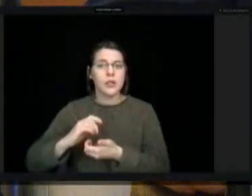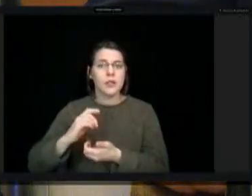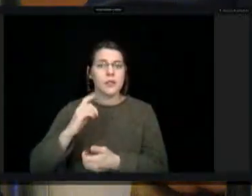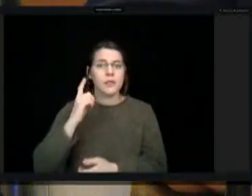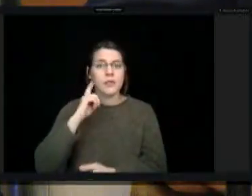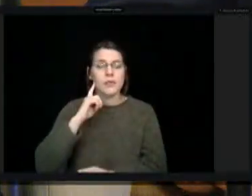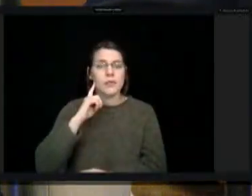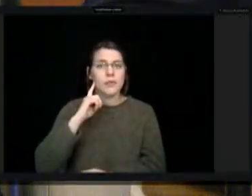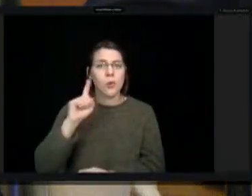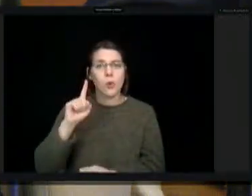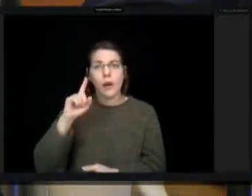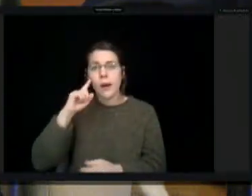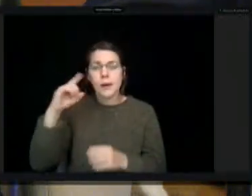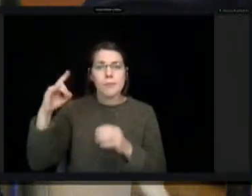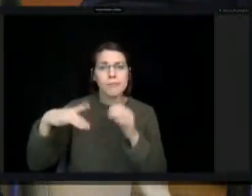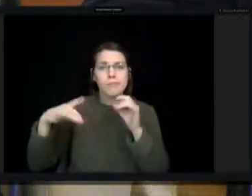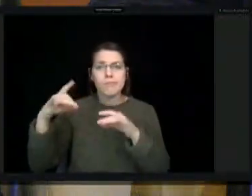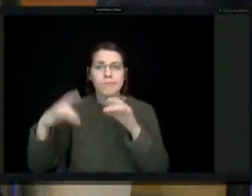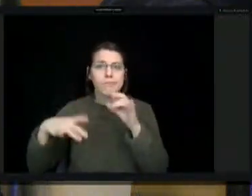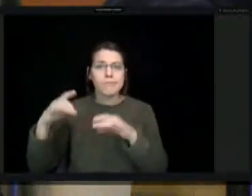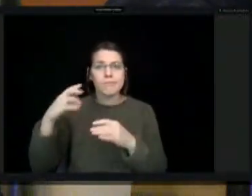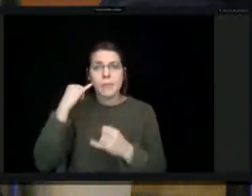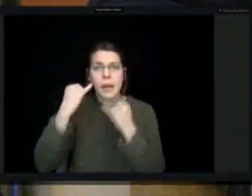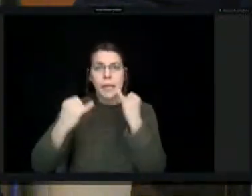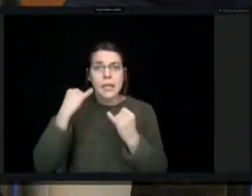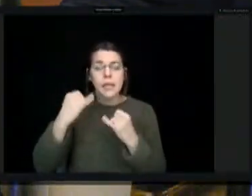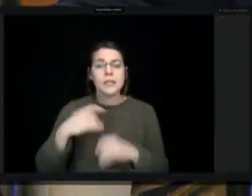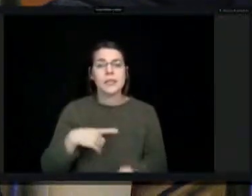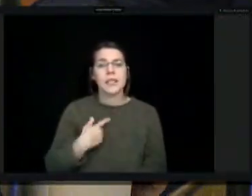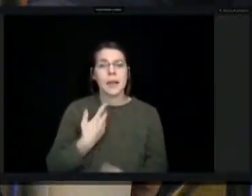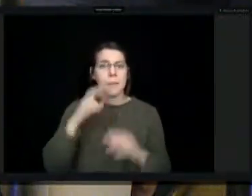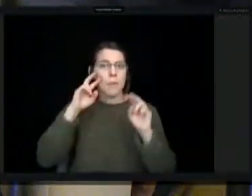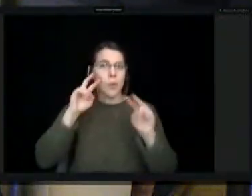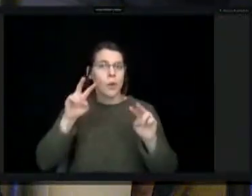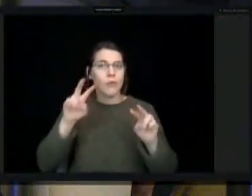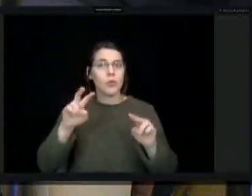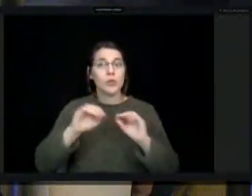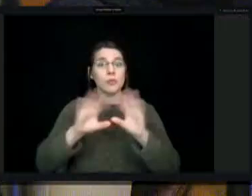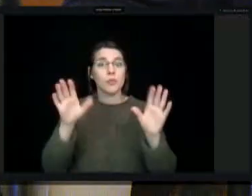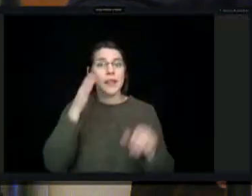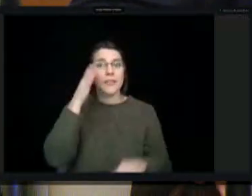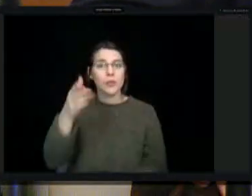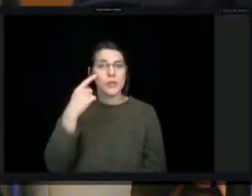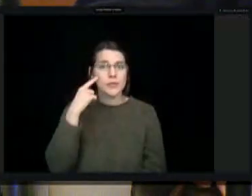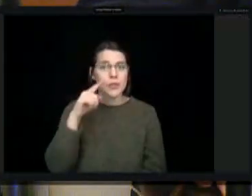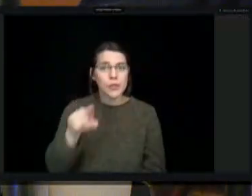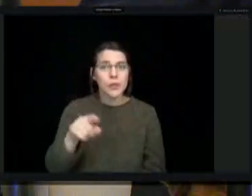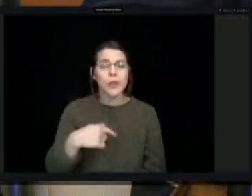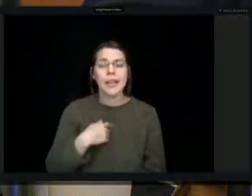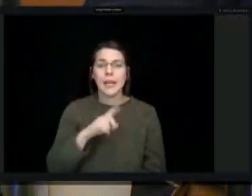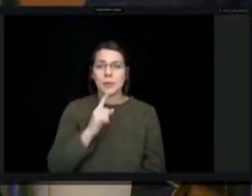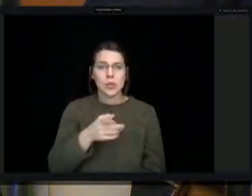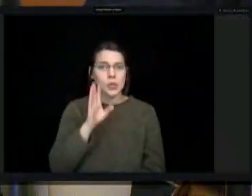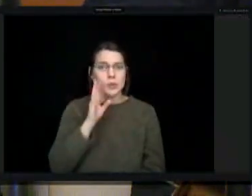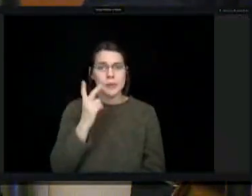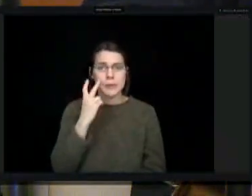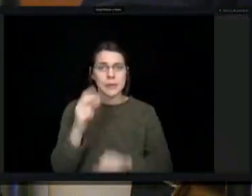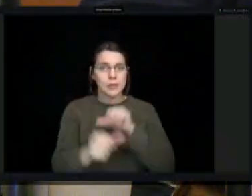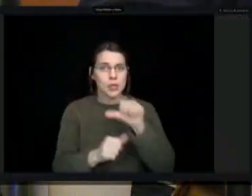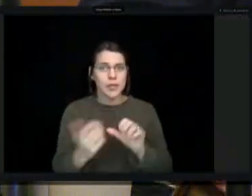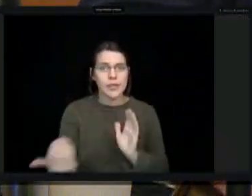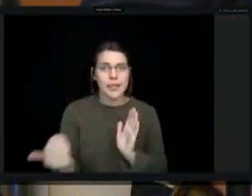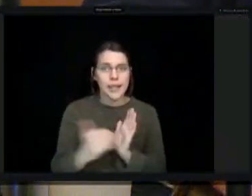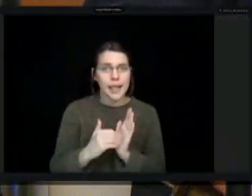just want to, thank you. Looking forward to a bright future, for you. And I'm sure, our crowds are going to pass, again,